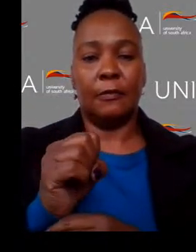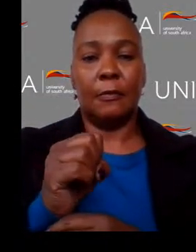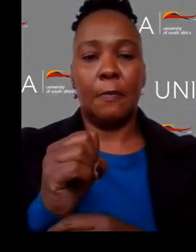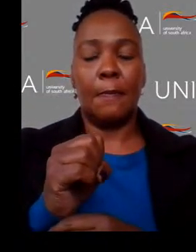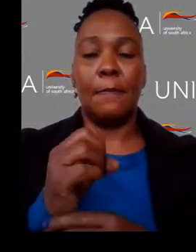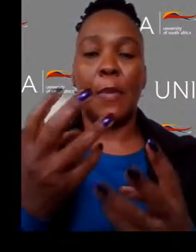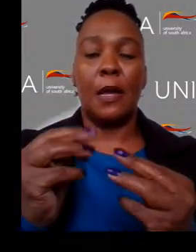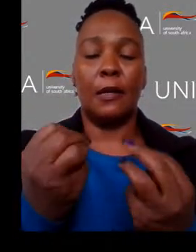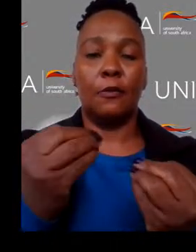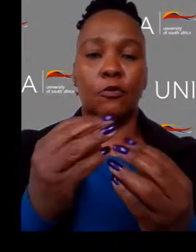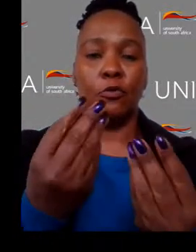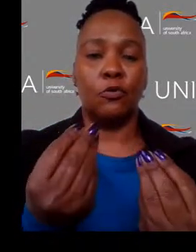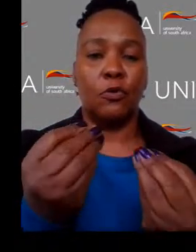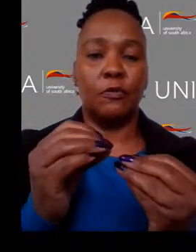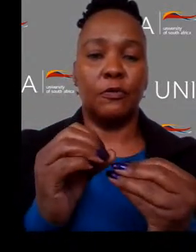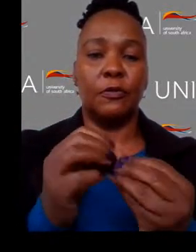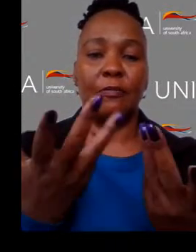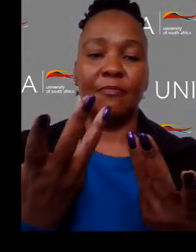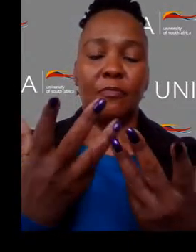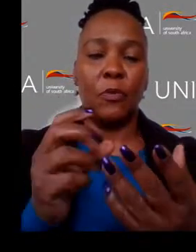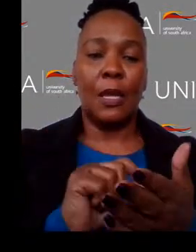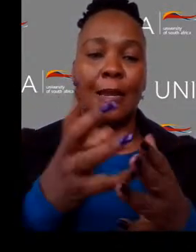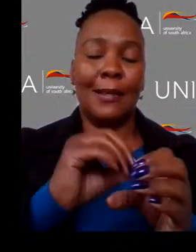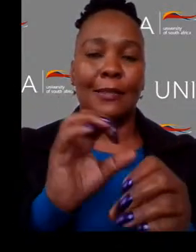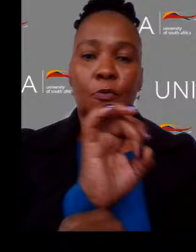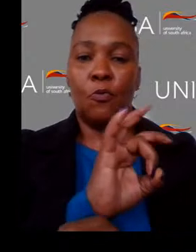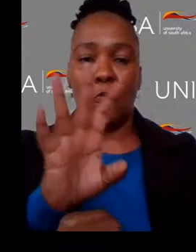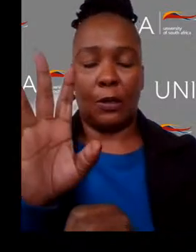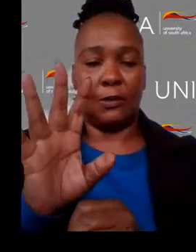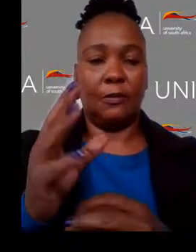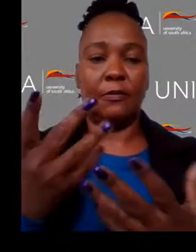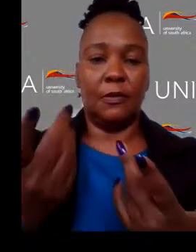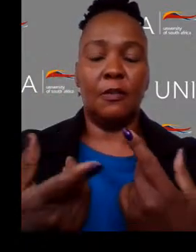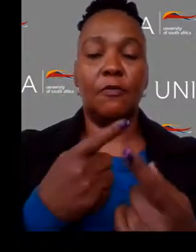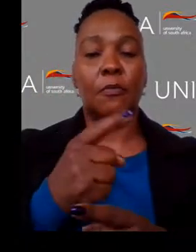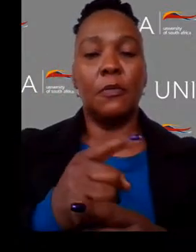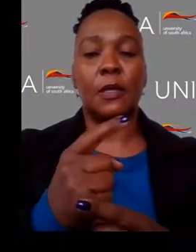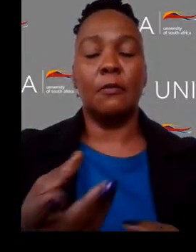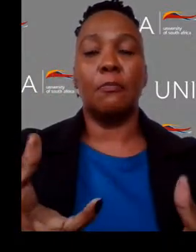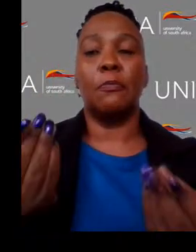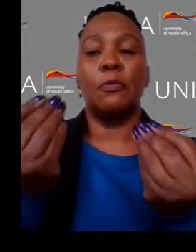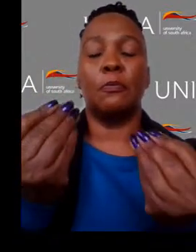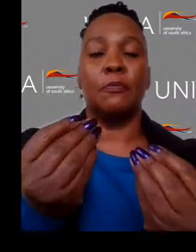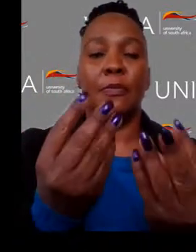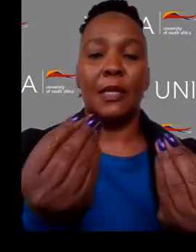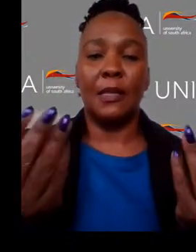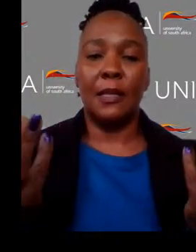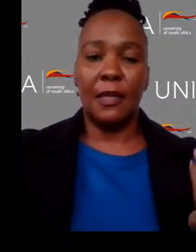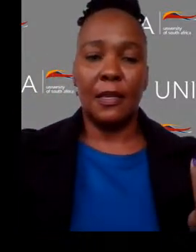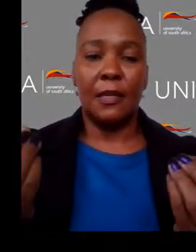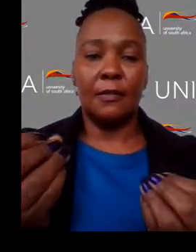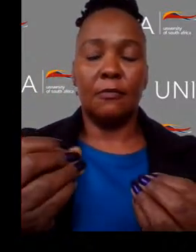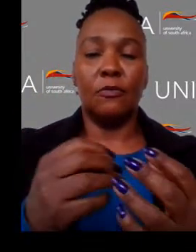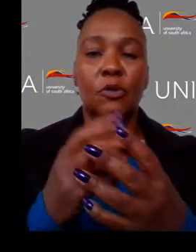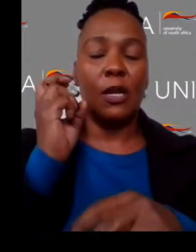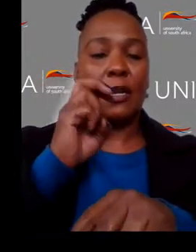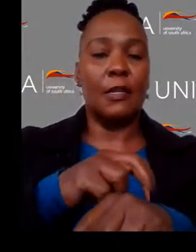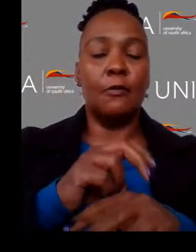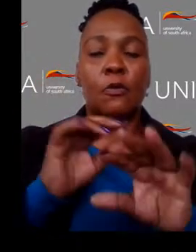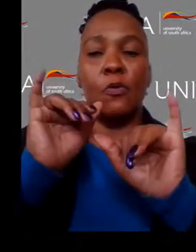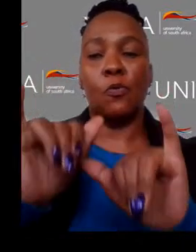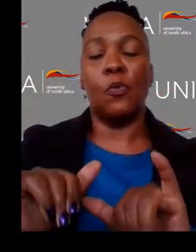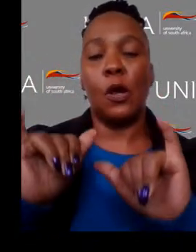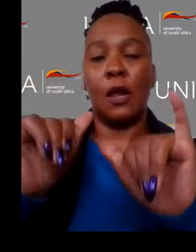and then you only need to log in once. And you can then from there on just get the code here every time you're prompted. So you don't need to wait for an